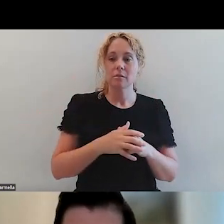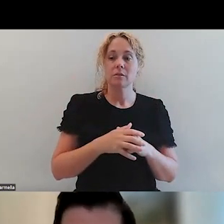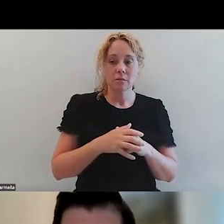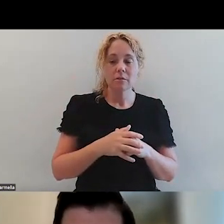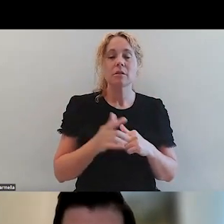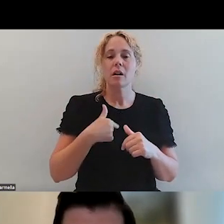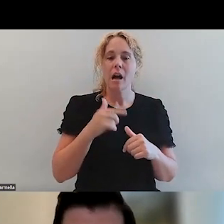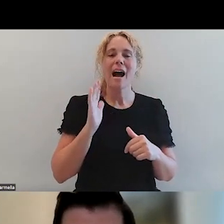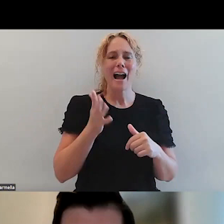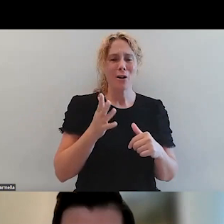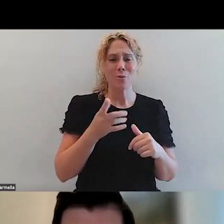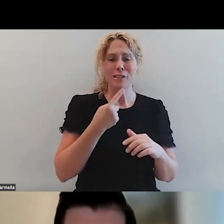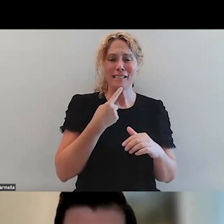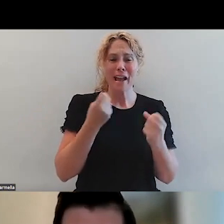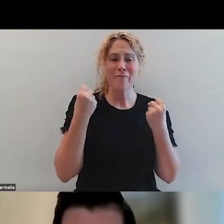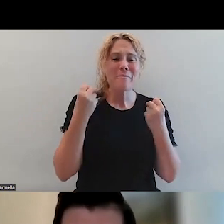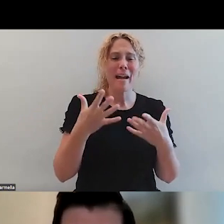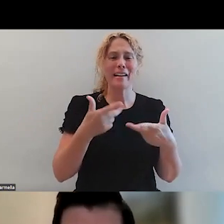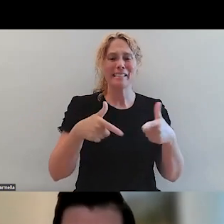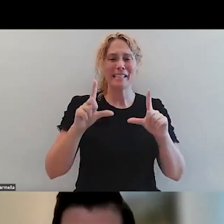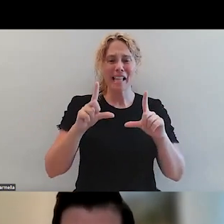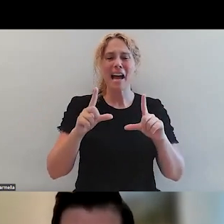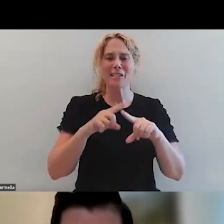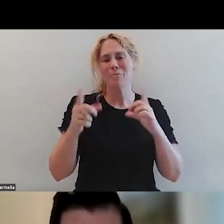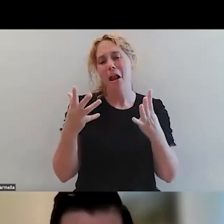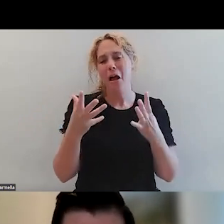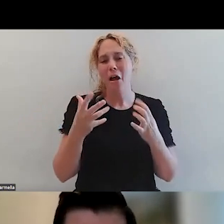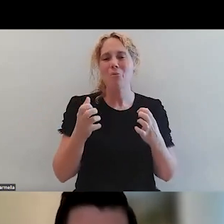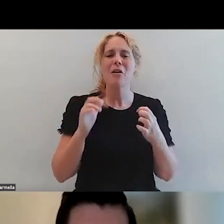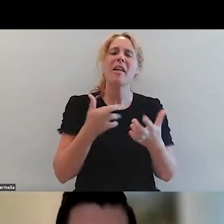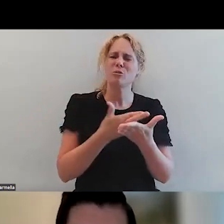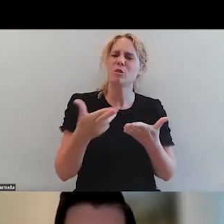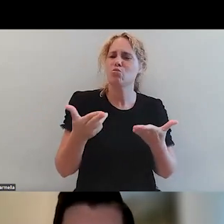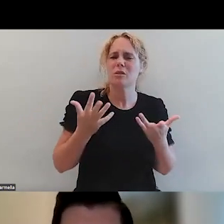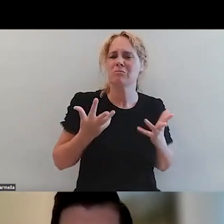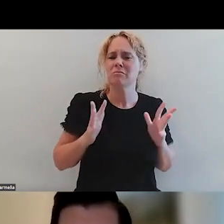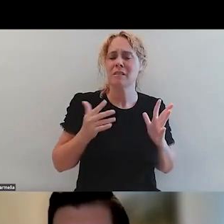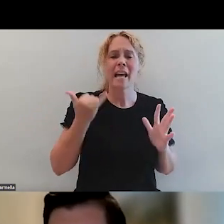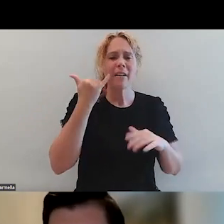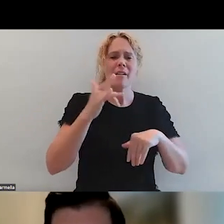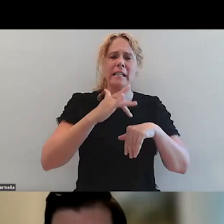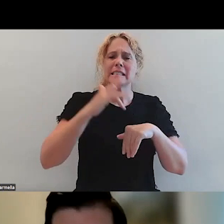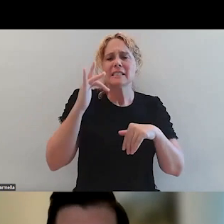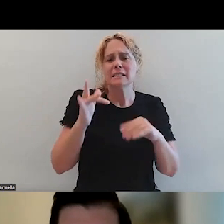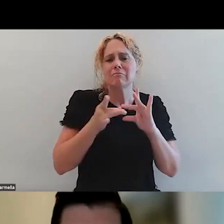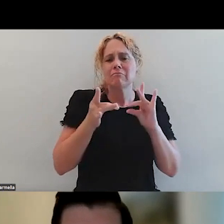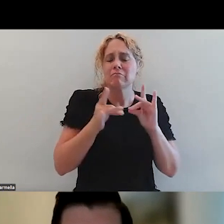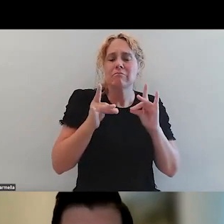And I will preface that I have a number of slides in this deck, but I want that to be a resource for you all. So if I touch on something just